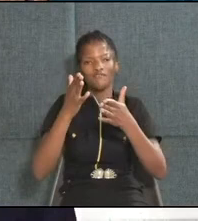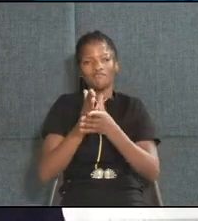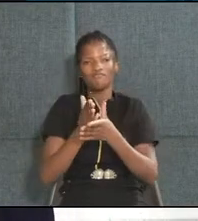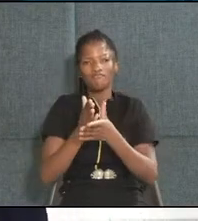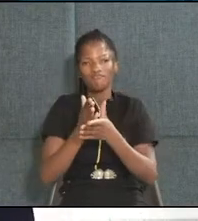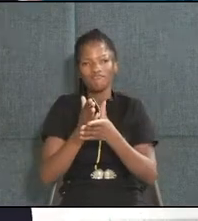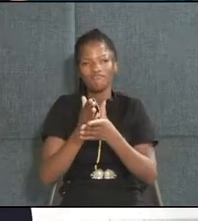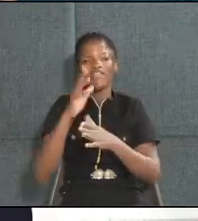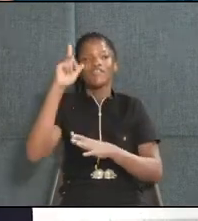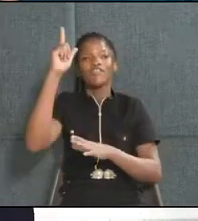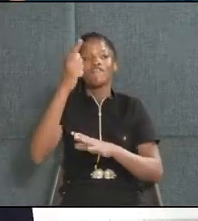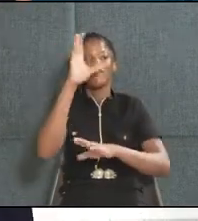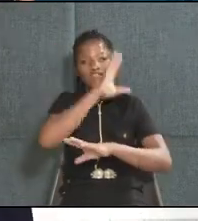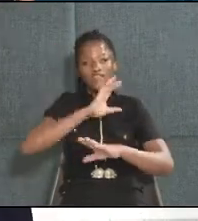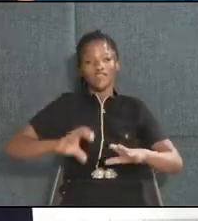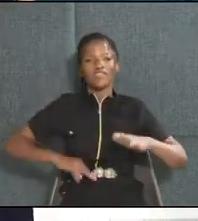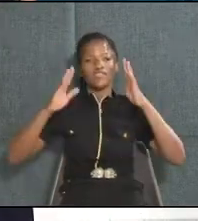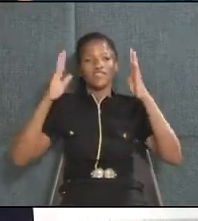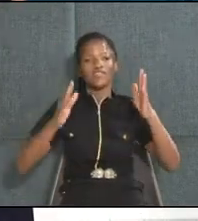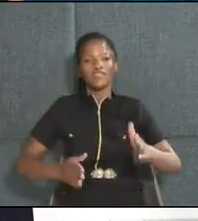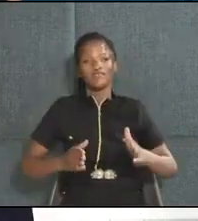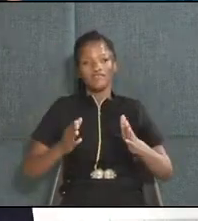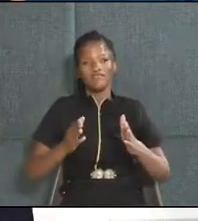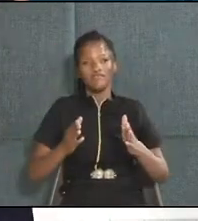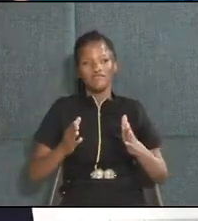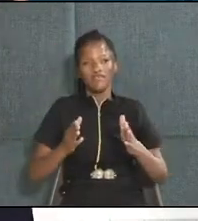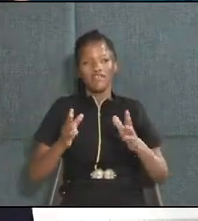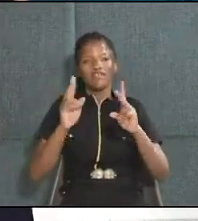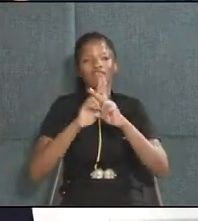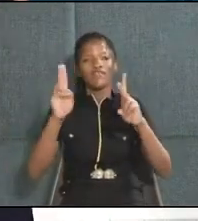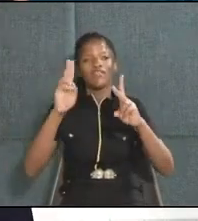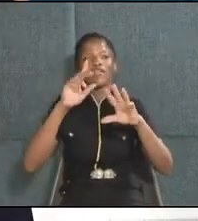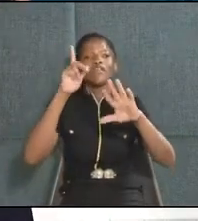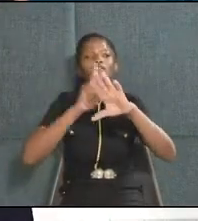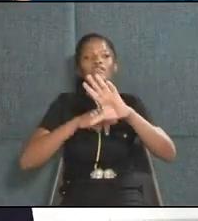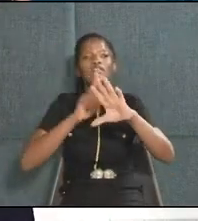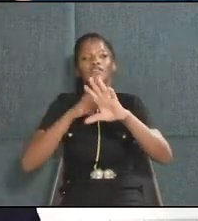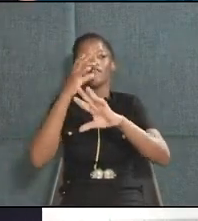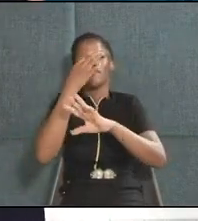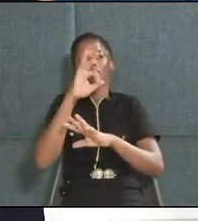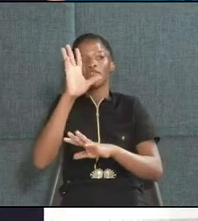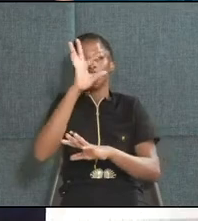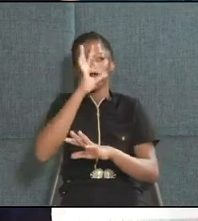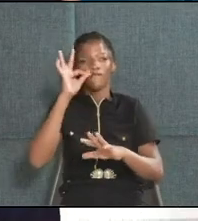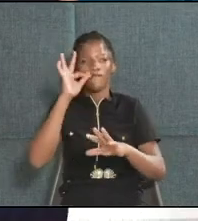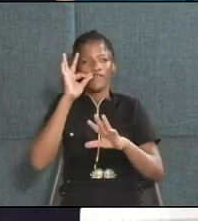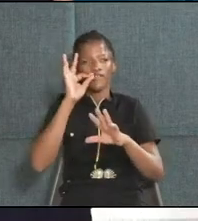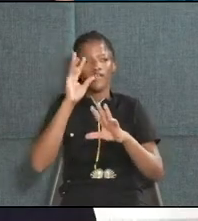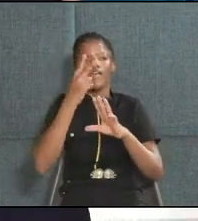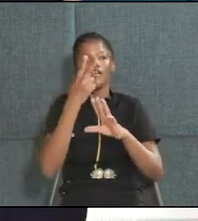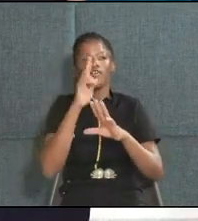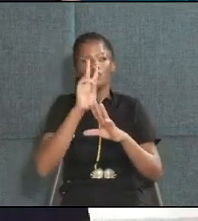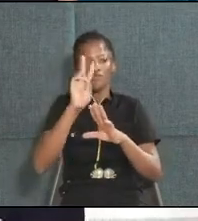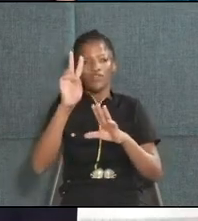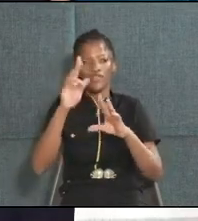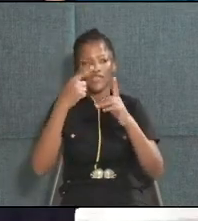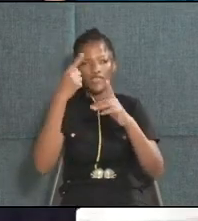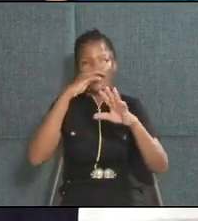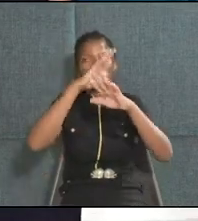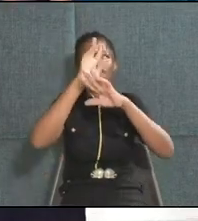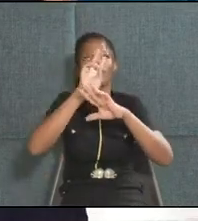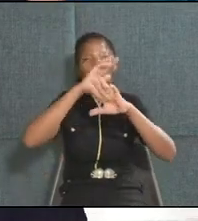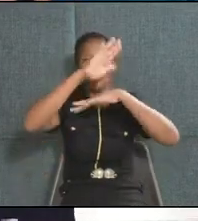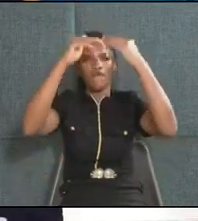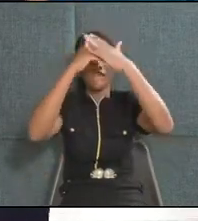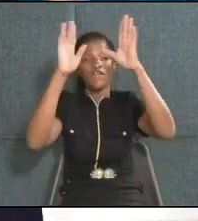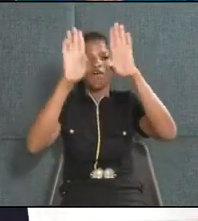martyr. Our theme still is the period of fasts. Look, he said, I see heavens